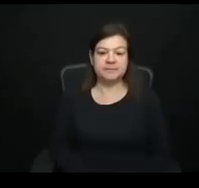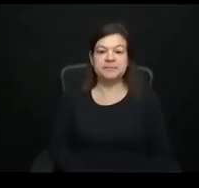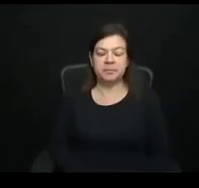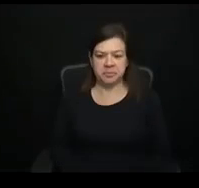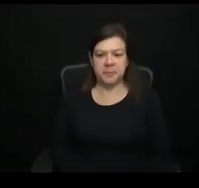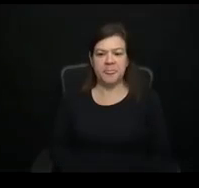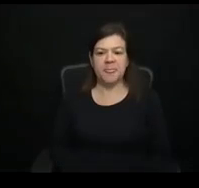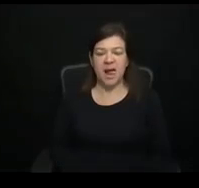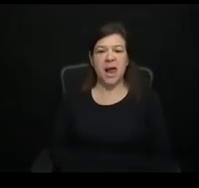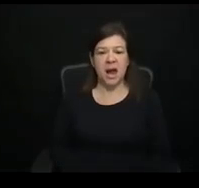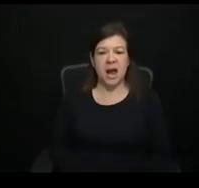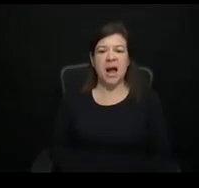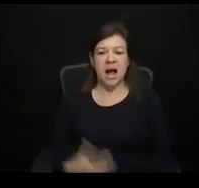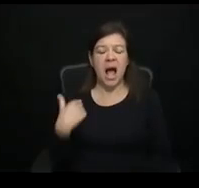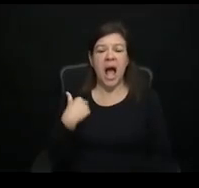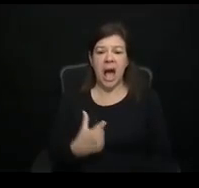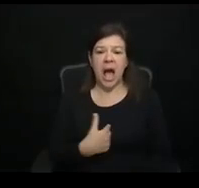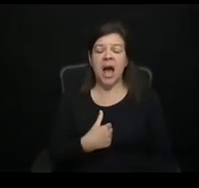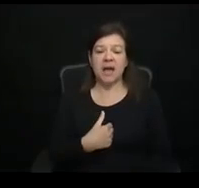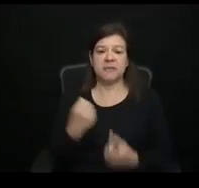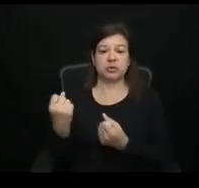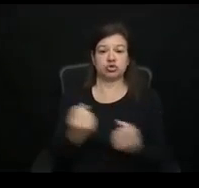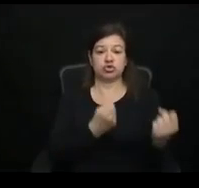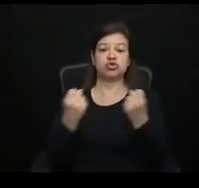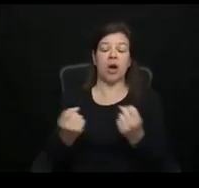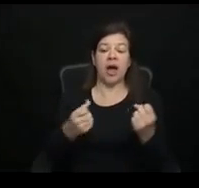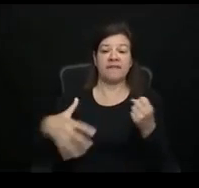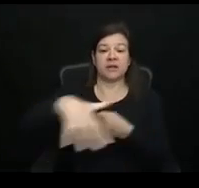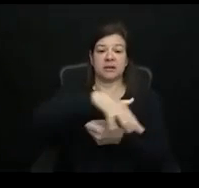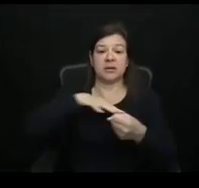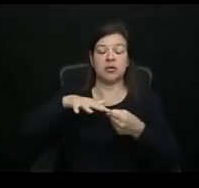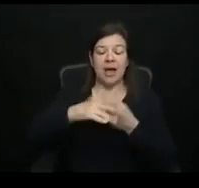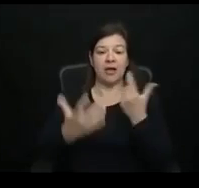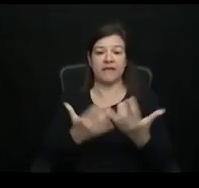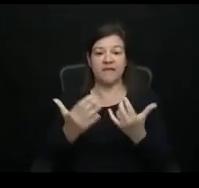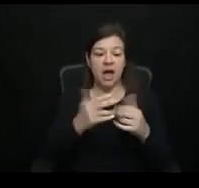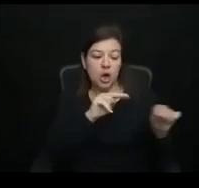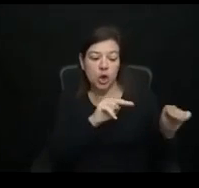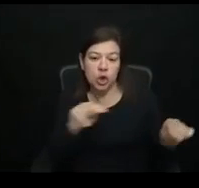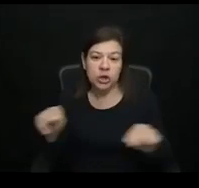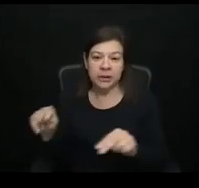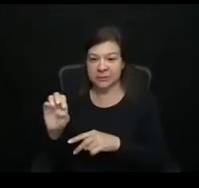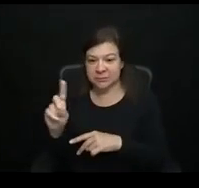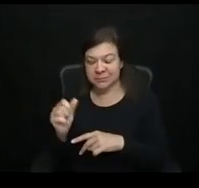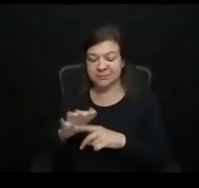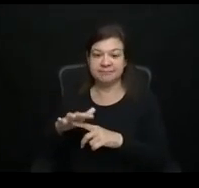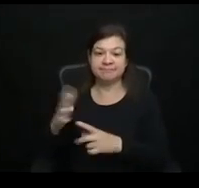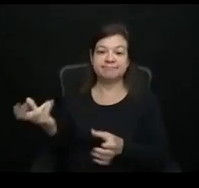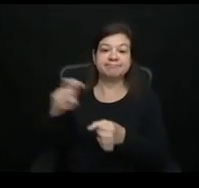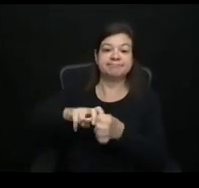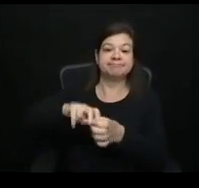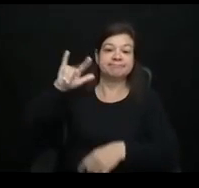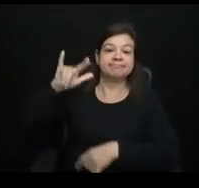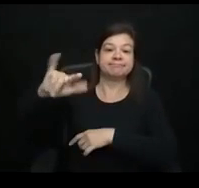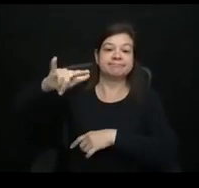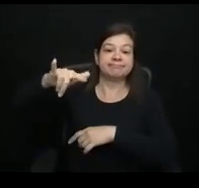probably 3/4 to more of the fire in a vehicle, talking to people, looking at the fire edge. I fly it almost every day.